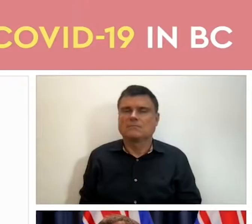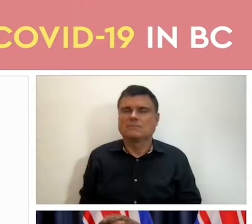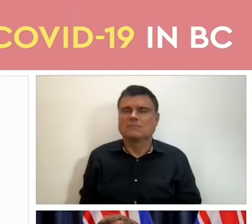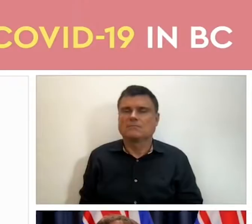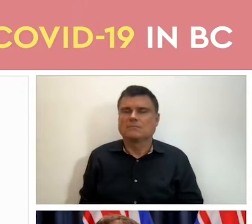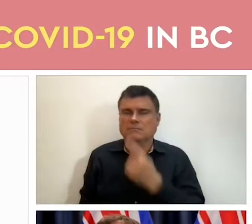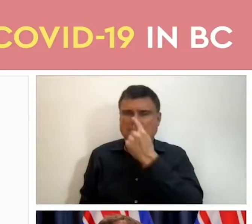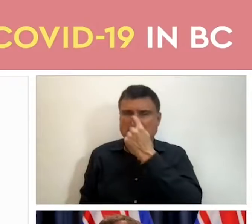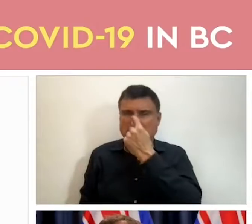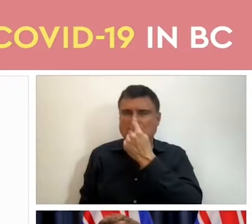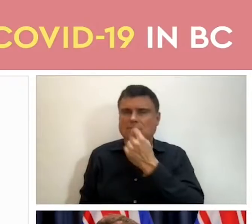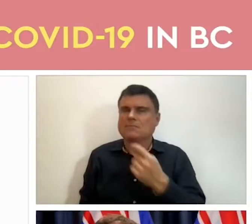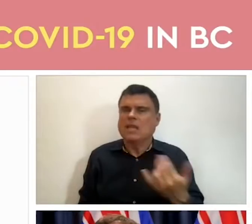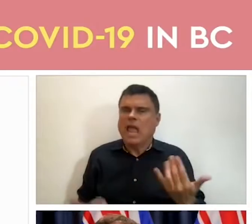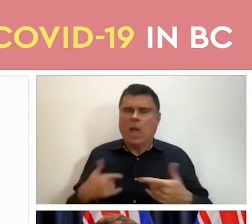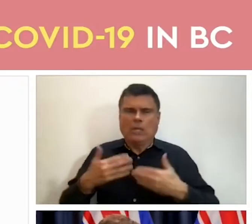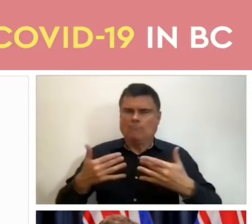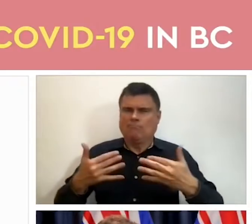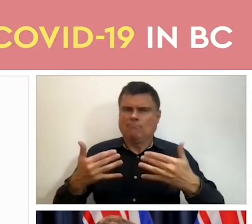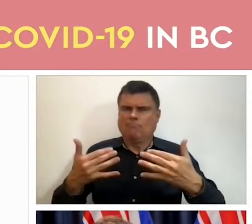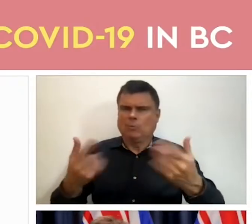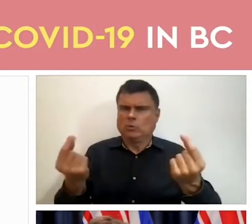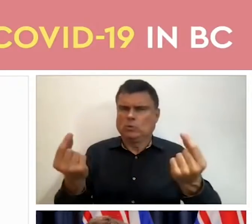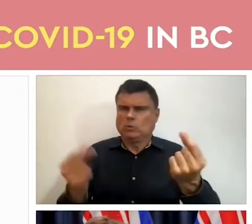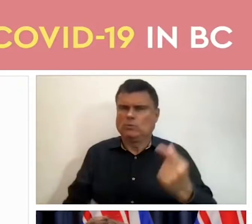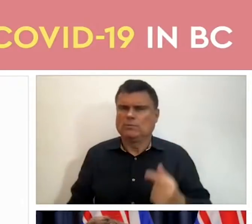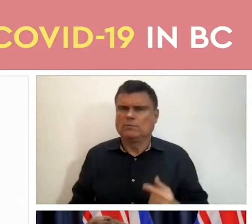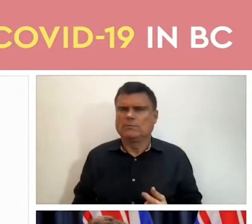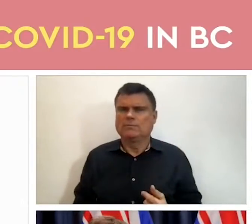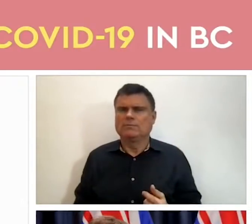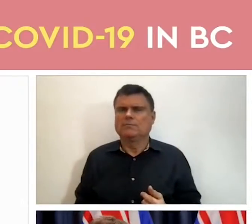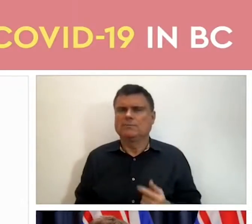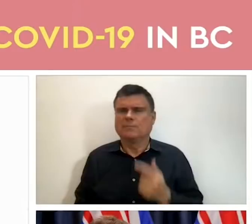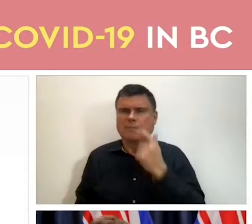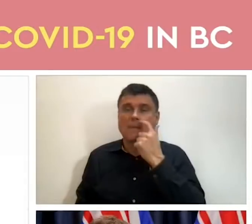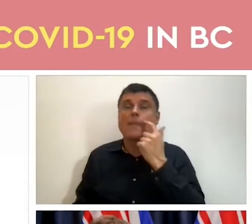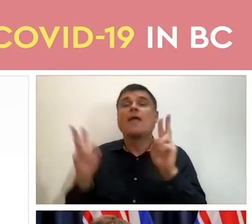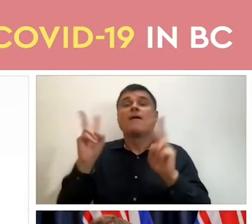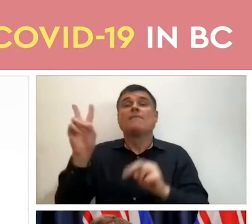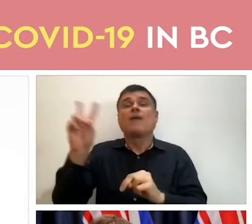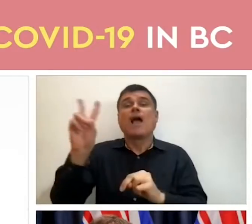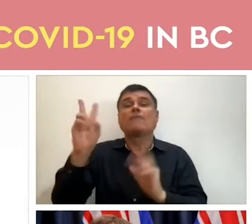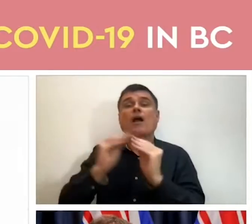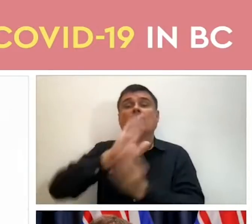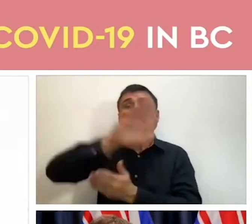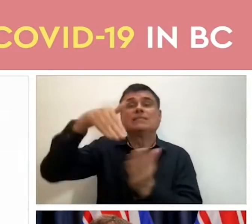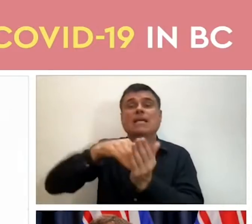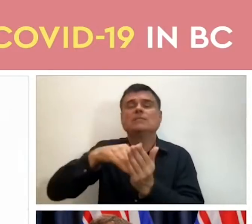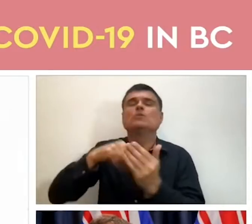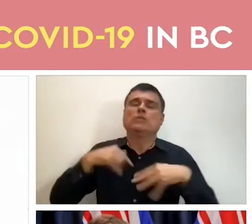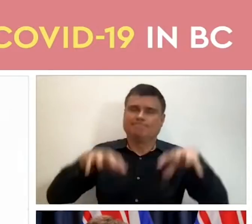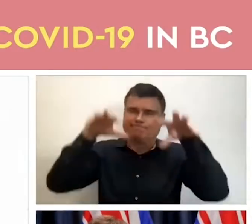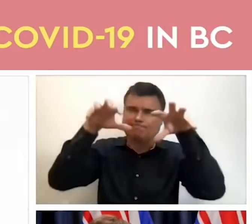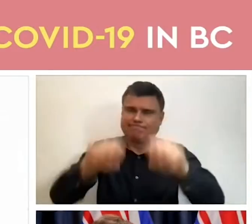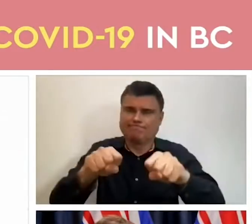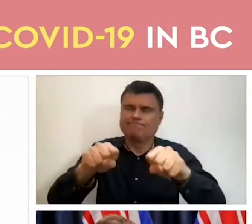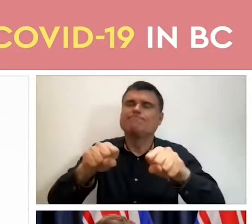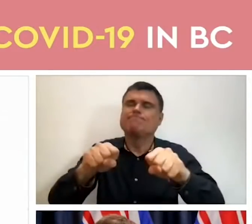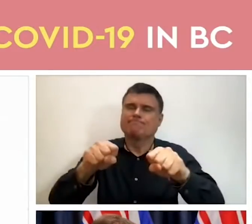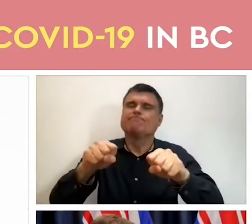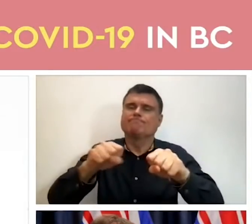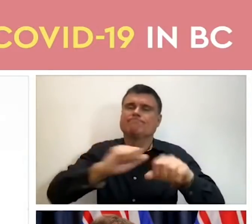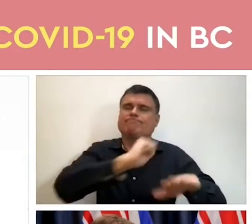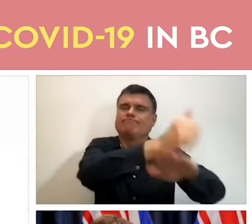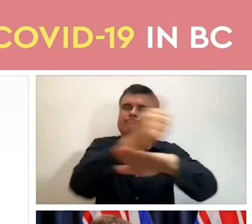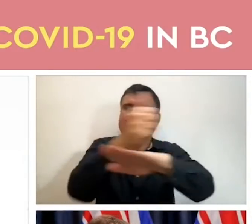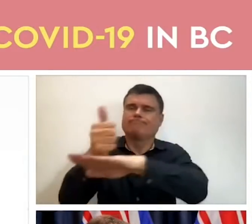that represents a potential capacity of 130,000 shots in January with a startup of January 5th. And this capacity will